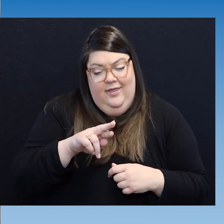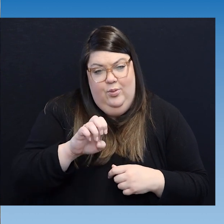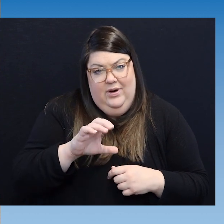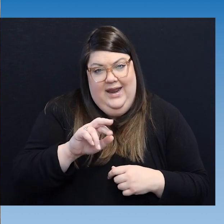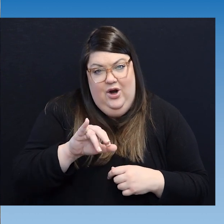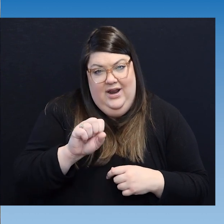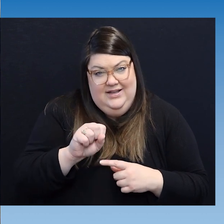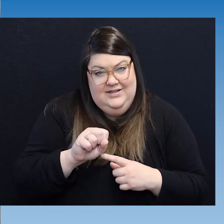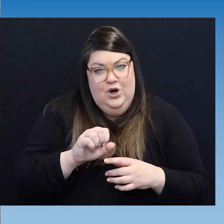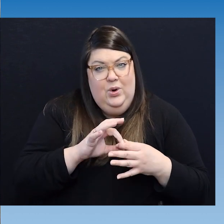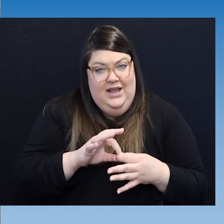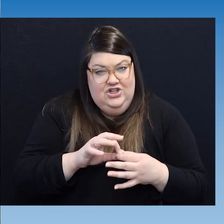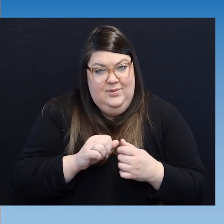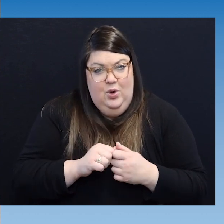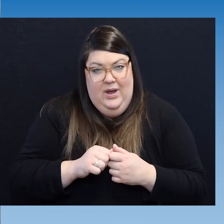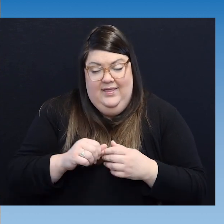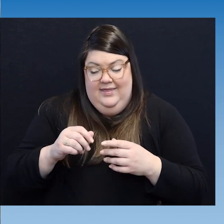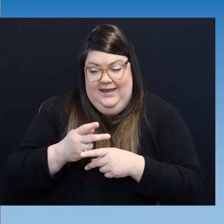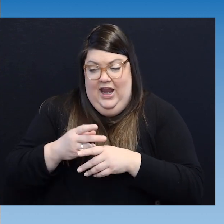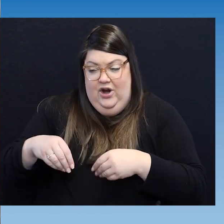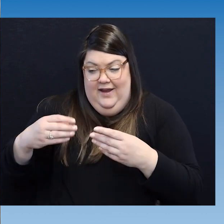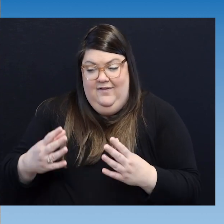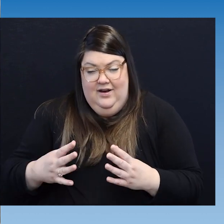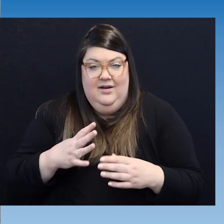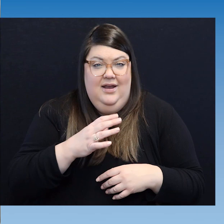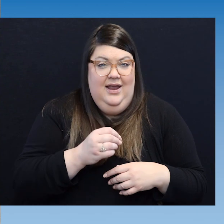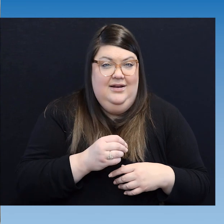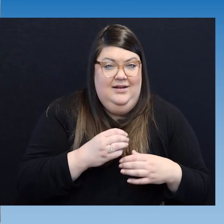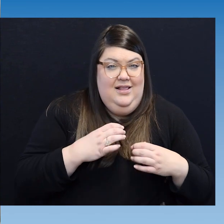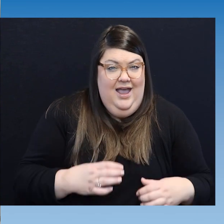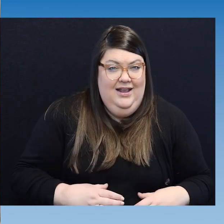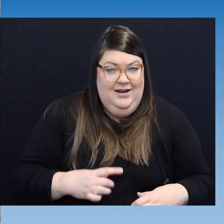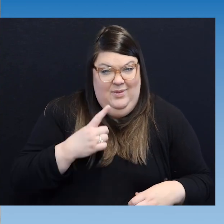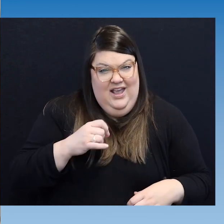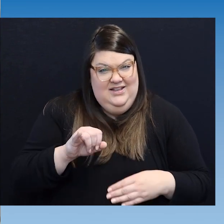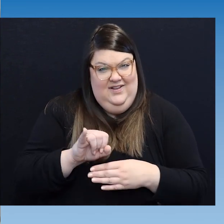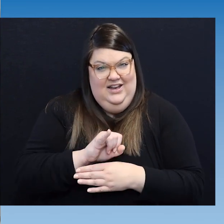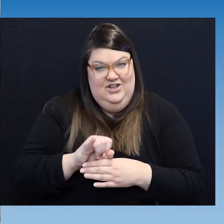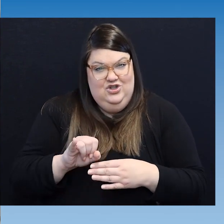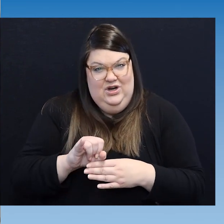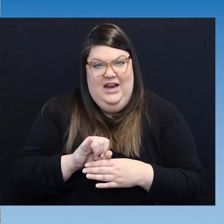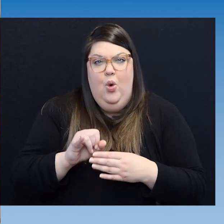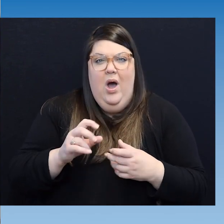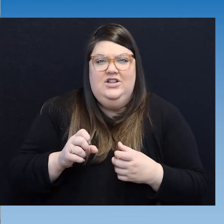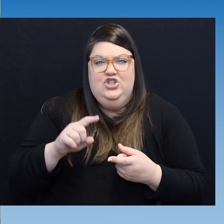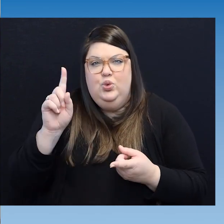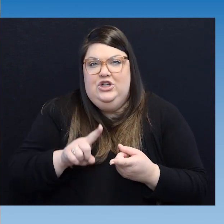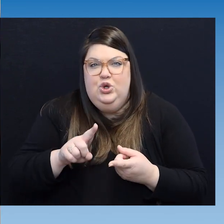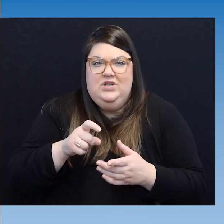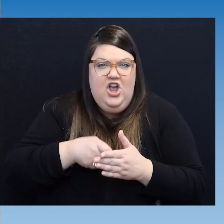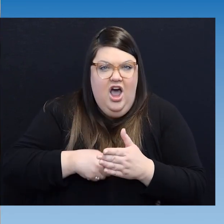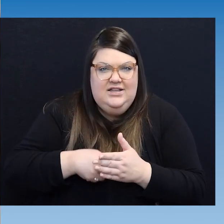the client because of the caregiving industry sometimes and its interest in cutting costs.